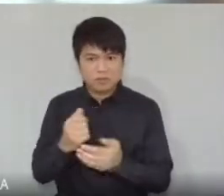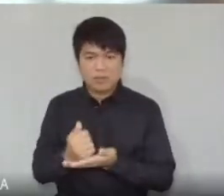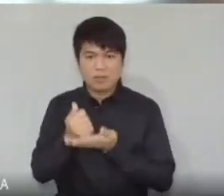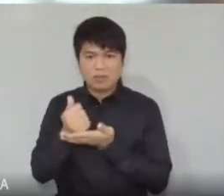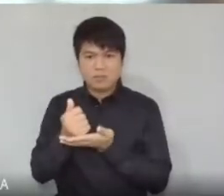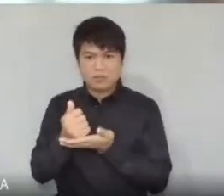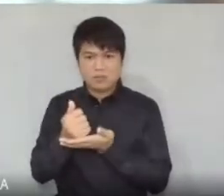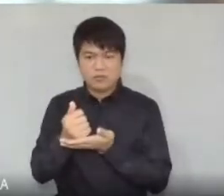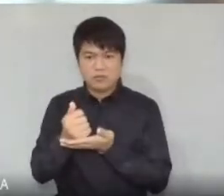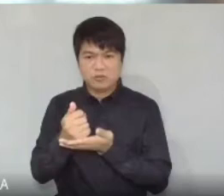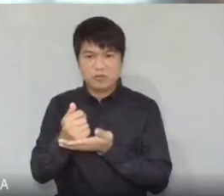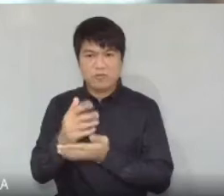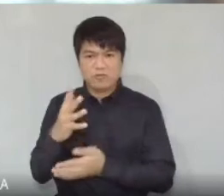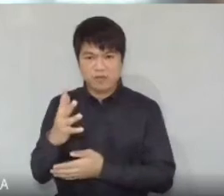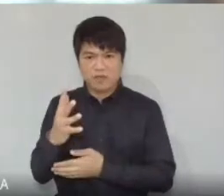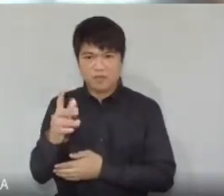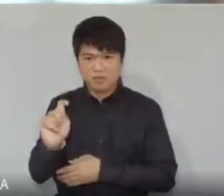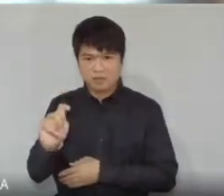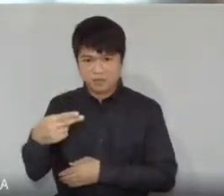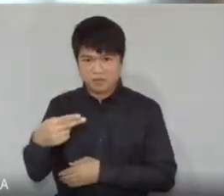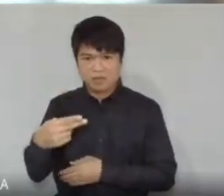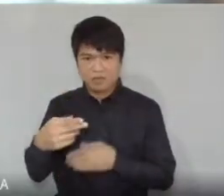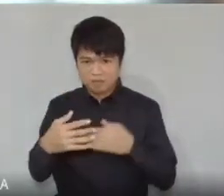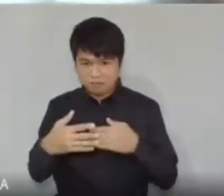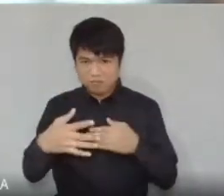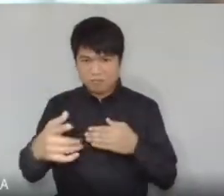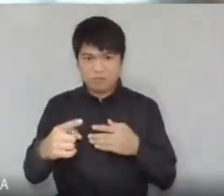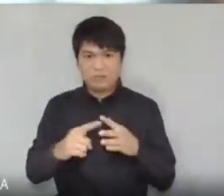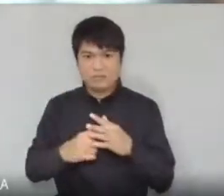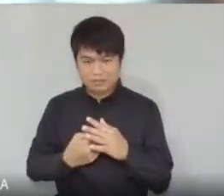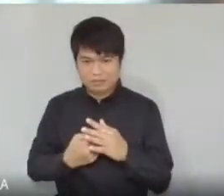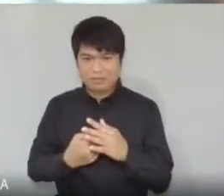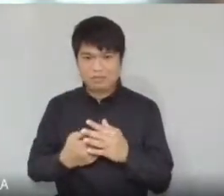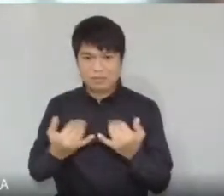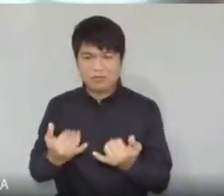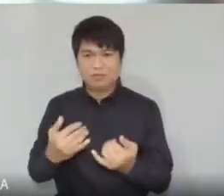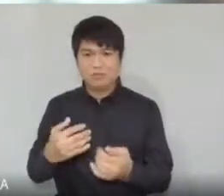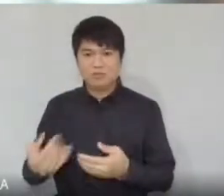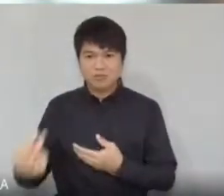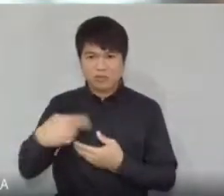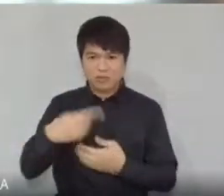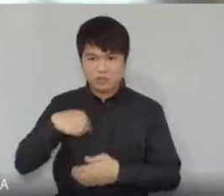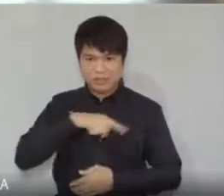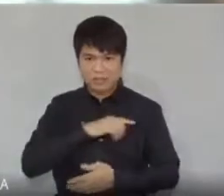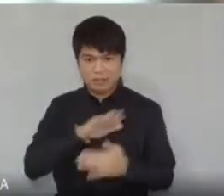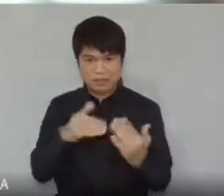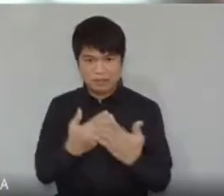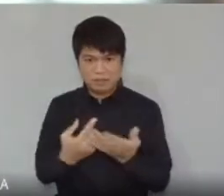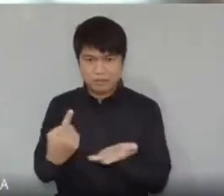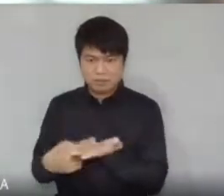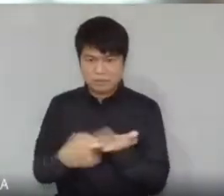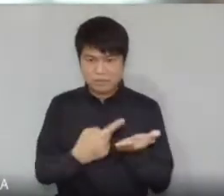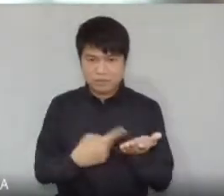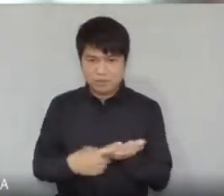public service role, we remain committed serving the people and the nation as a